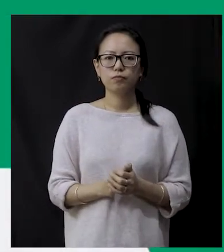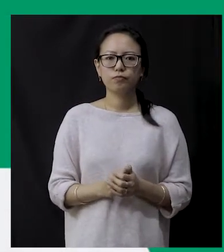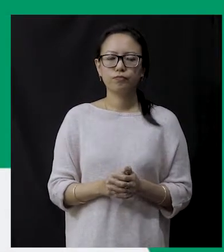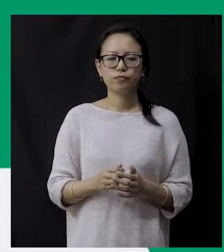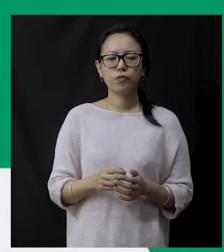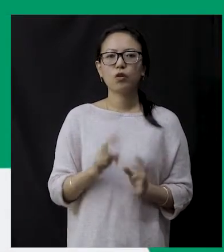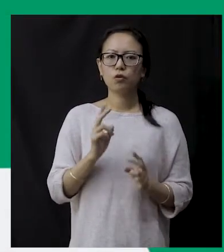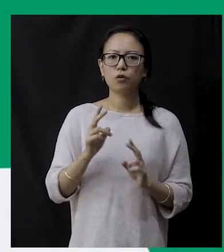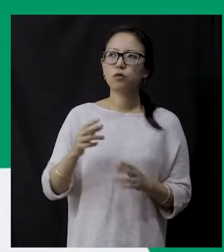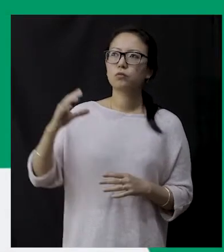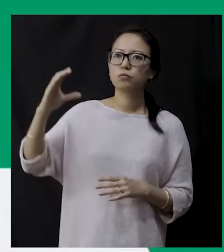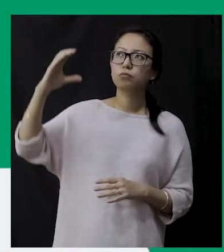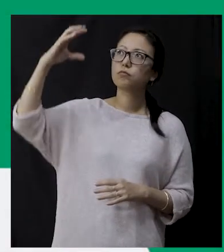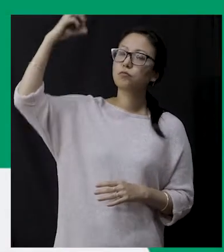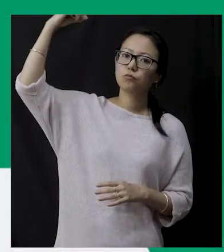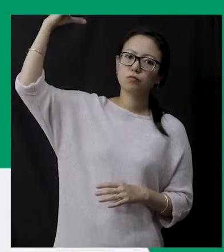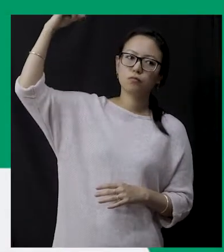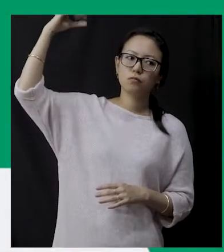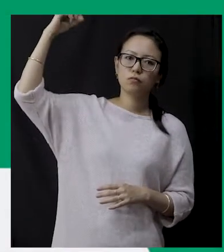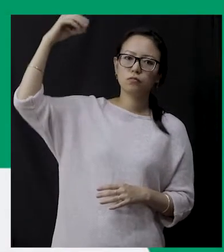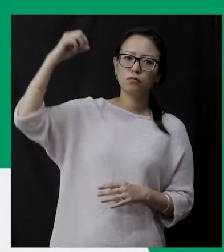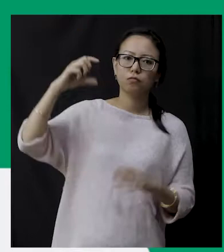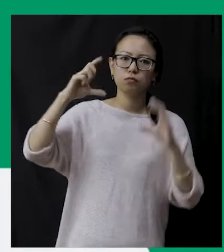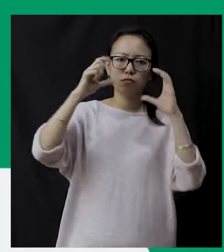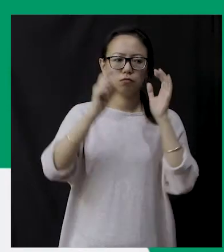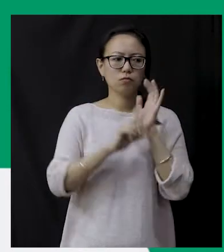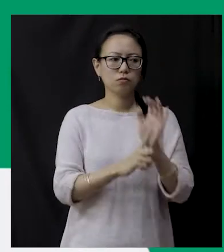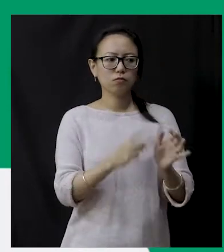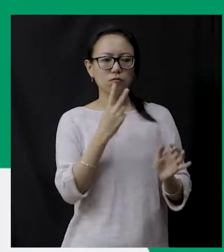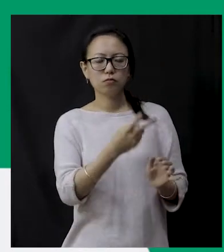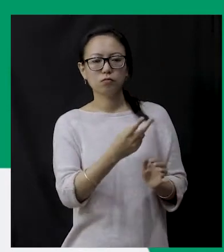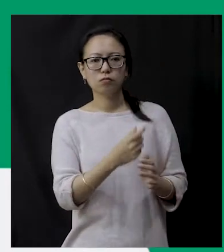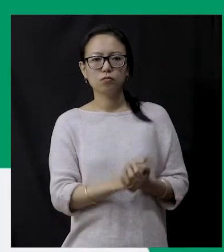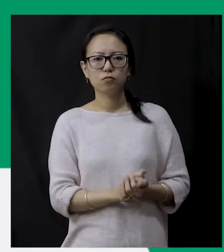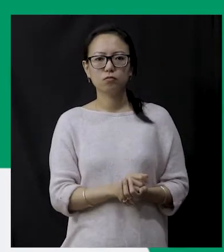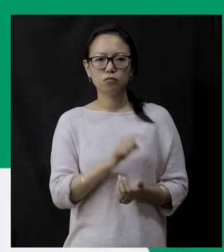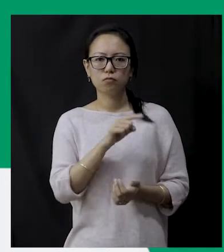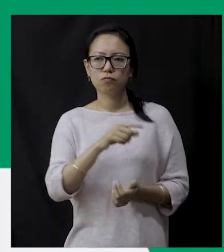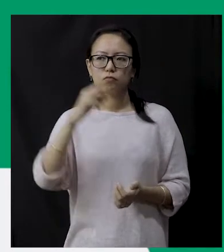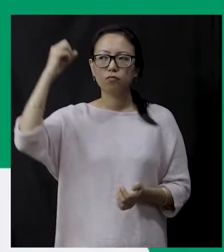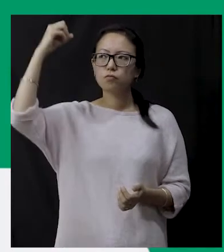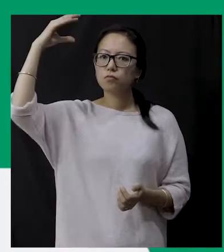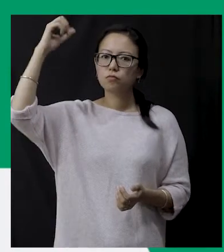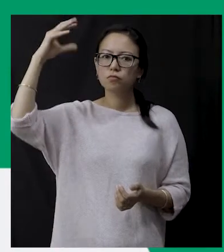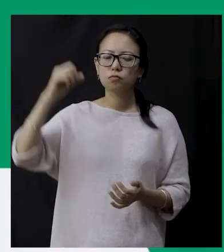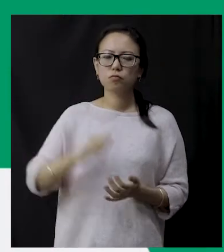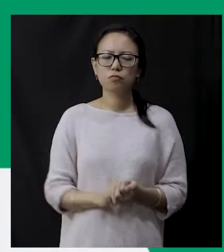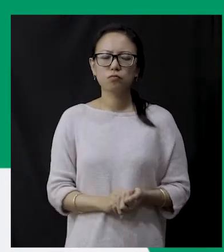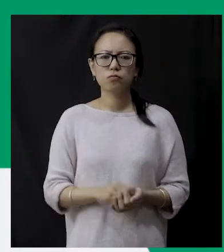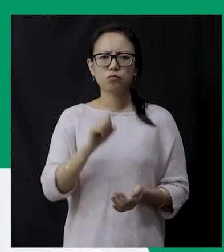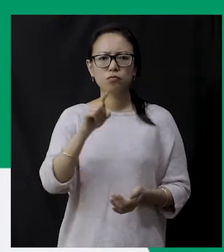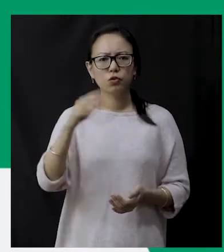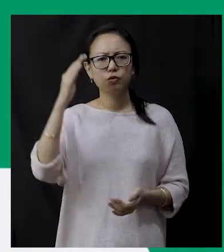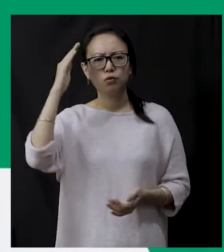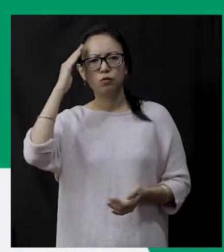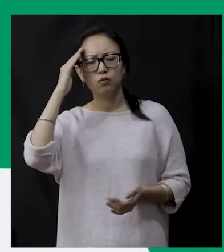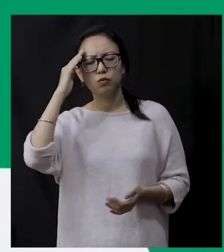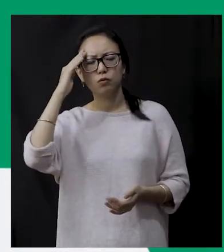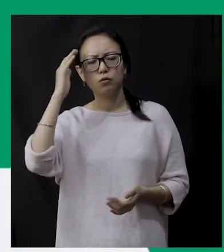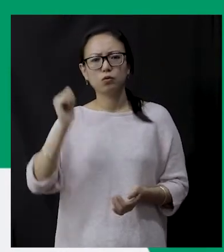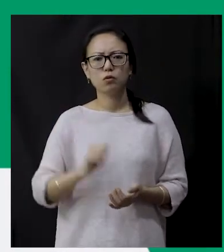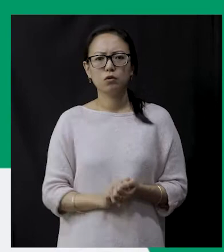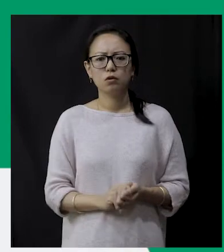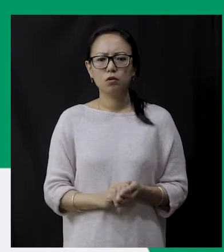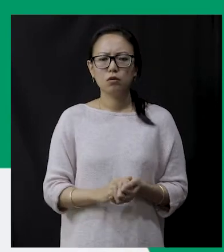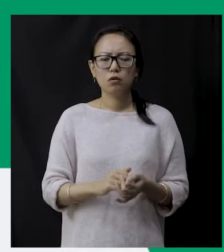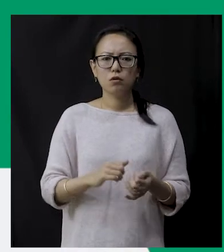Now, this is the sun. Now, students, do you know the sun is a big